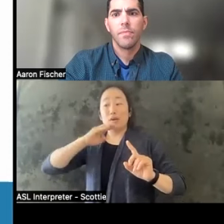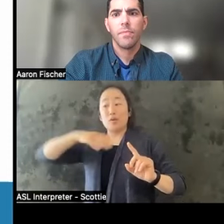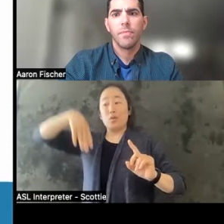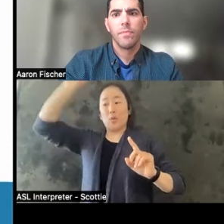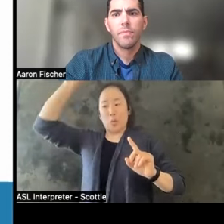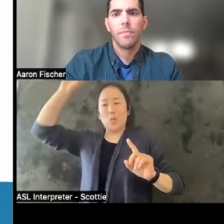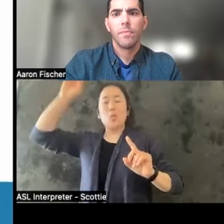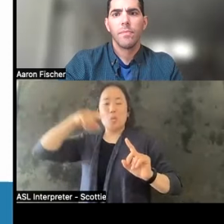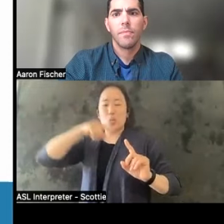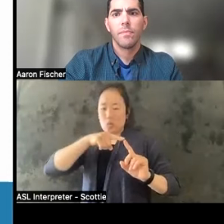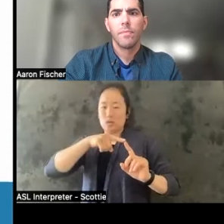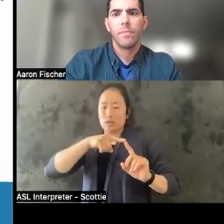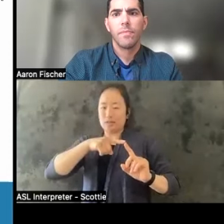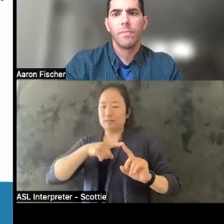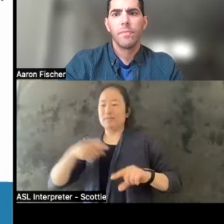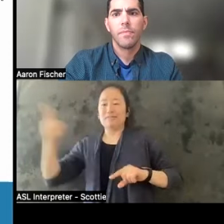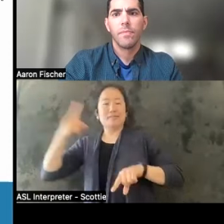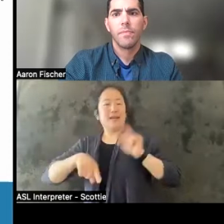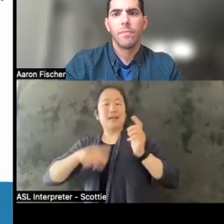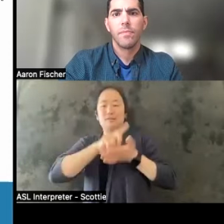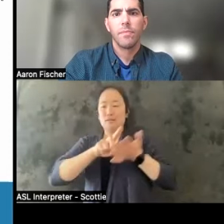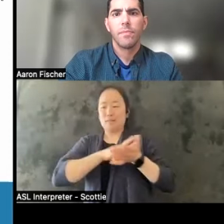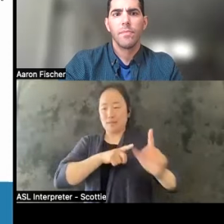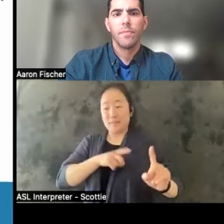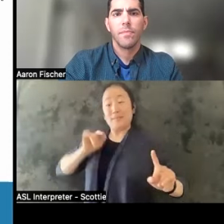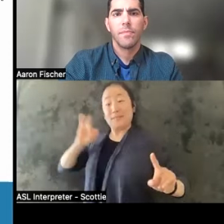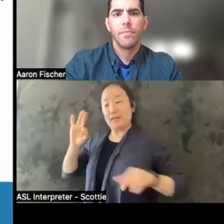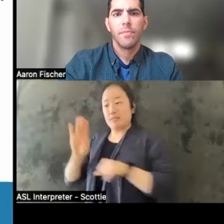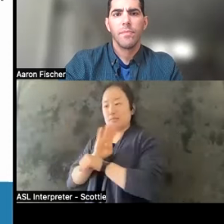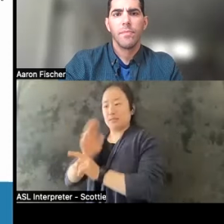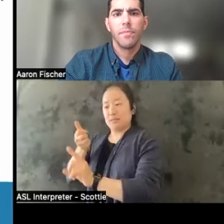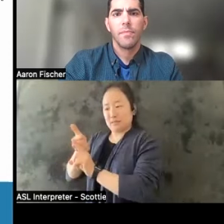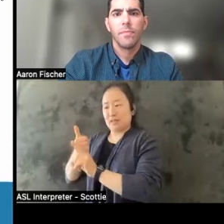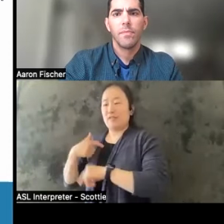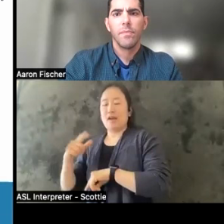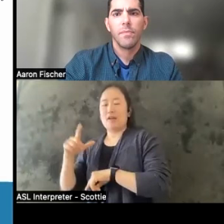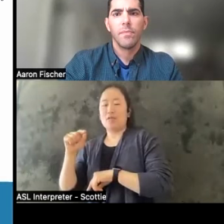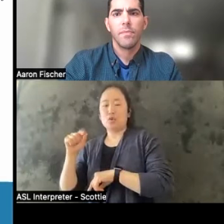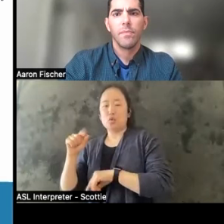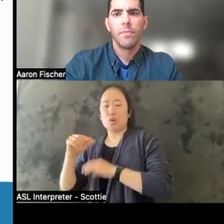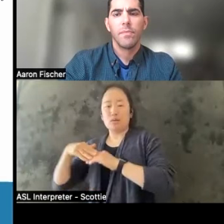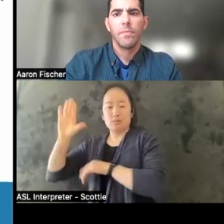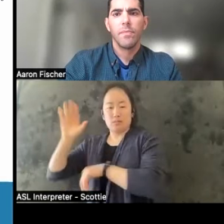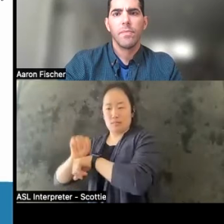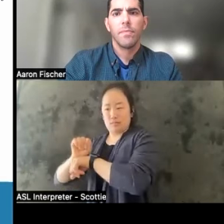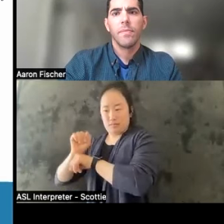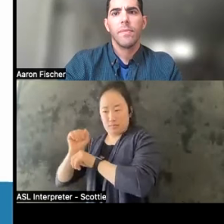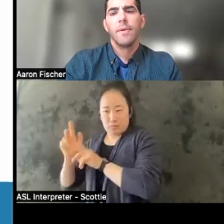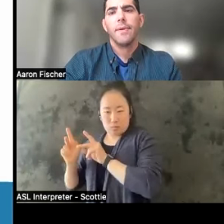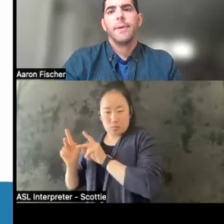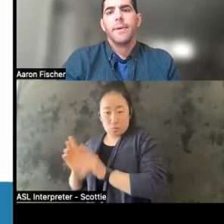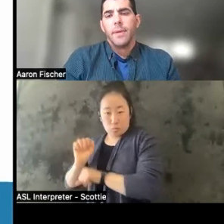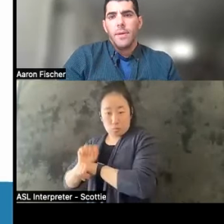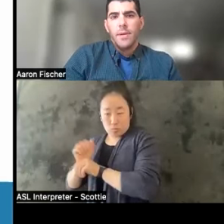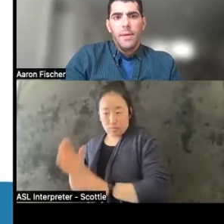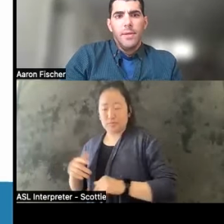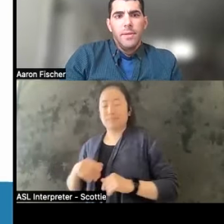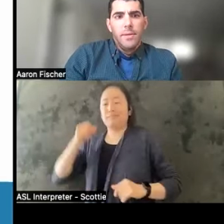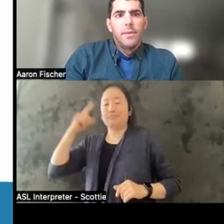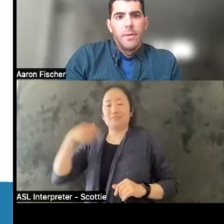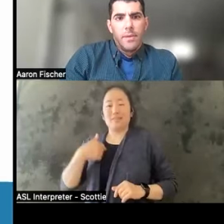with 15 or more employees. And it is not about disability on its face, but a lot of older